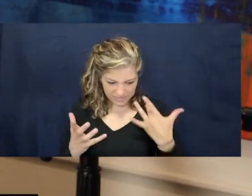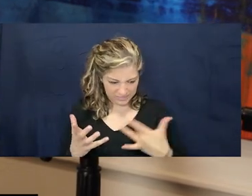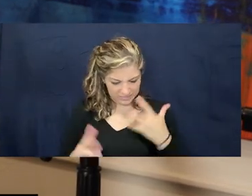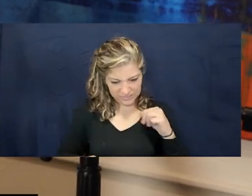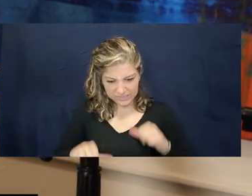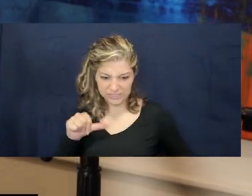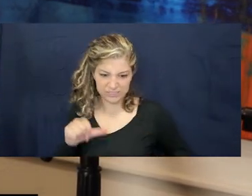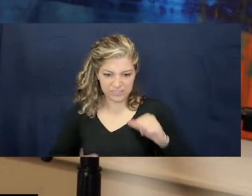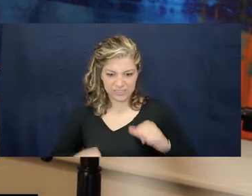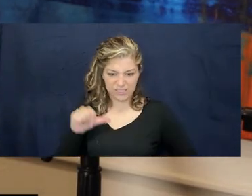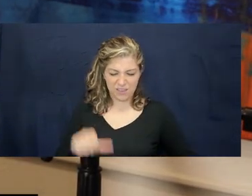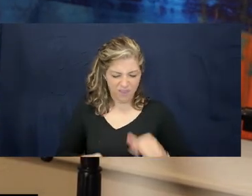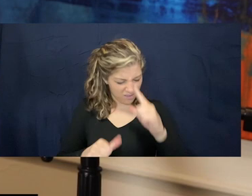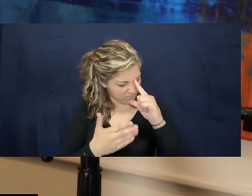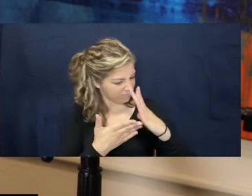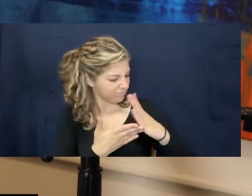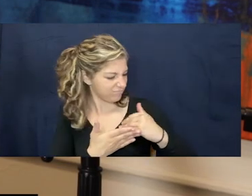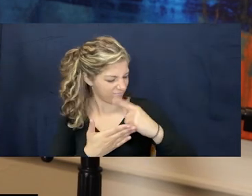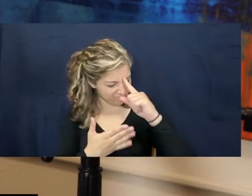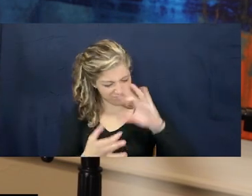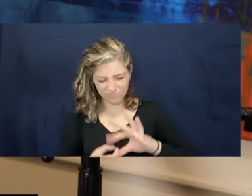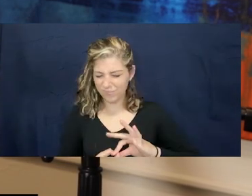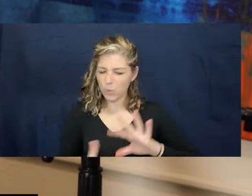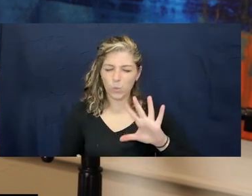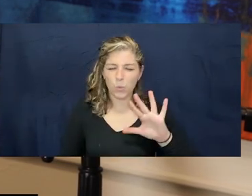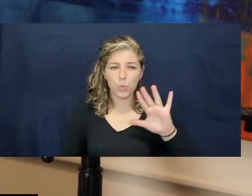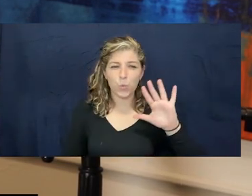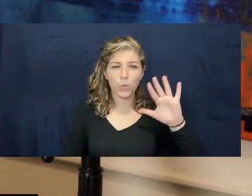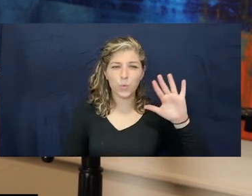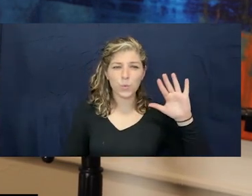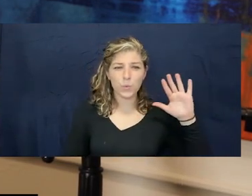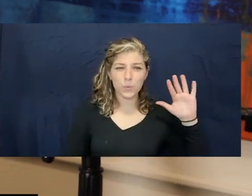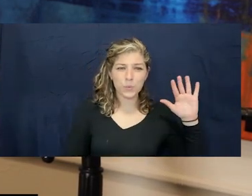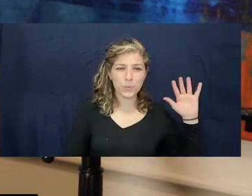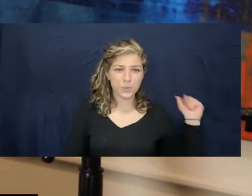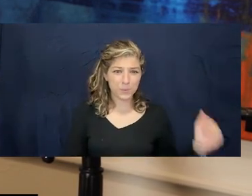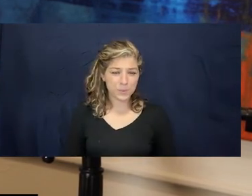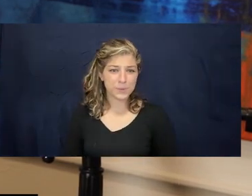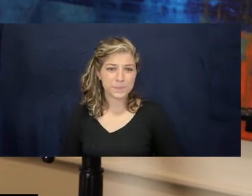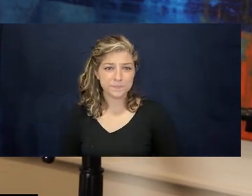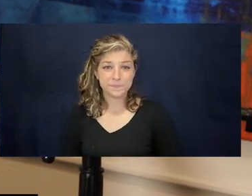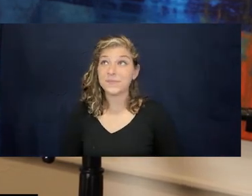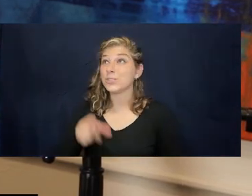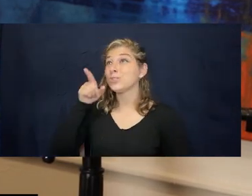insecurities, simultaneously making me lose my